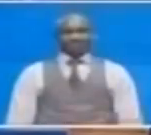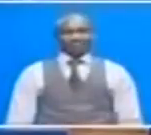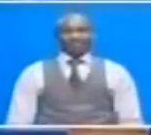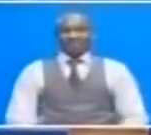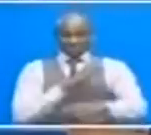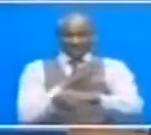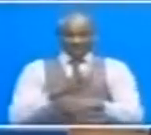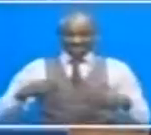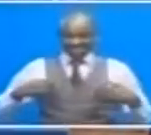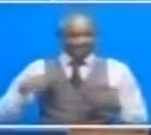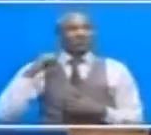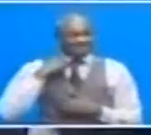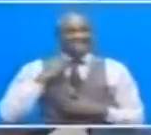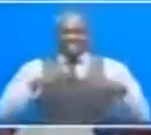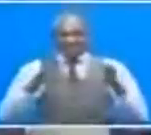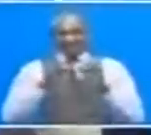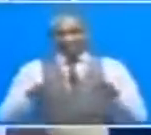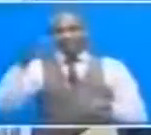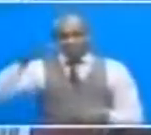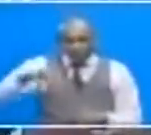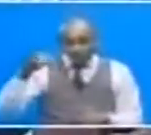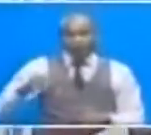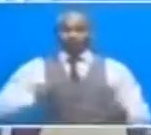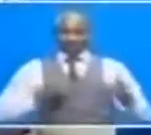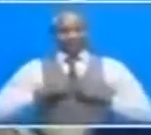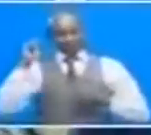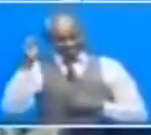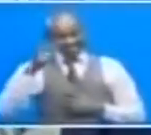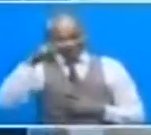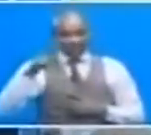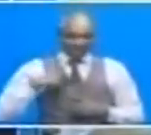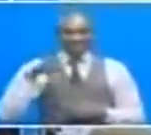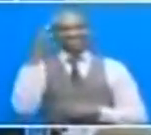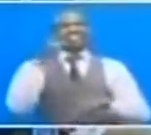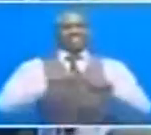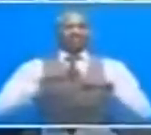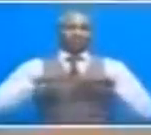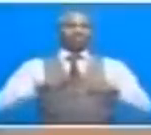power is too sweet to quit. Congo and Rwanda presidents dig in for third term.